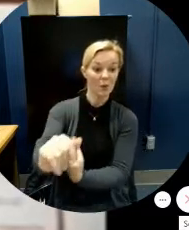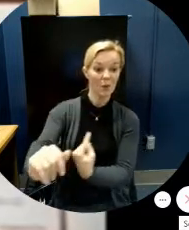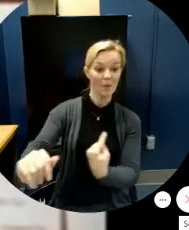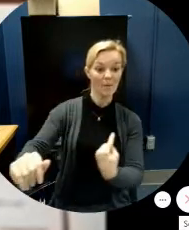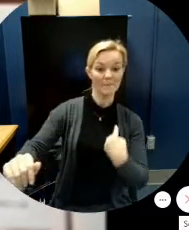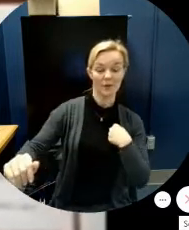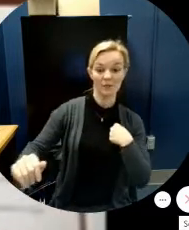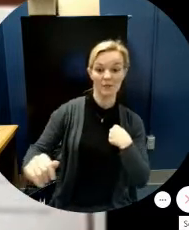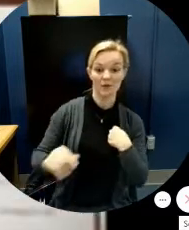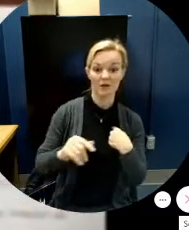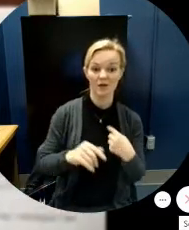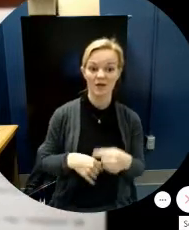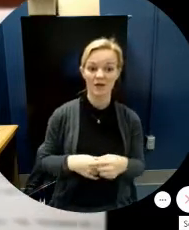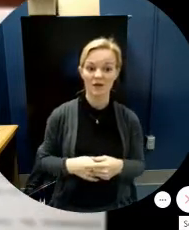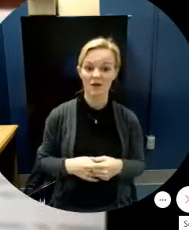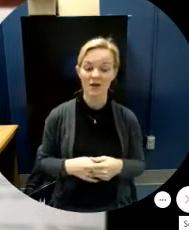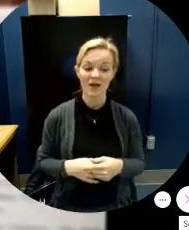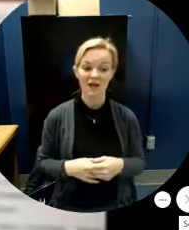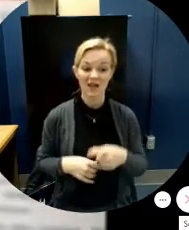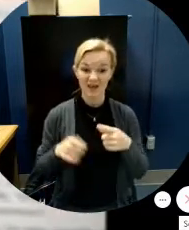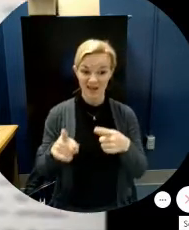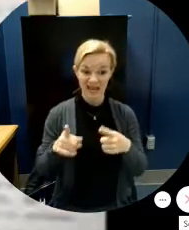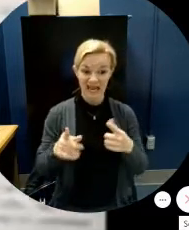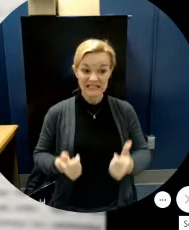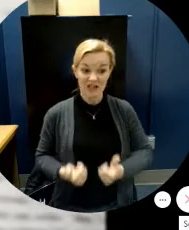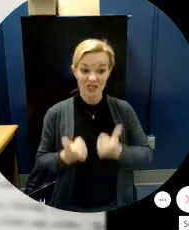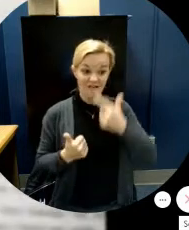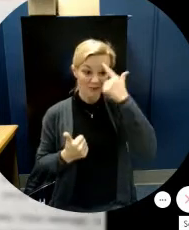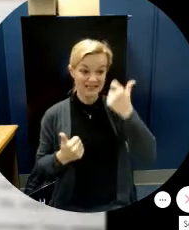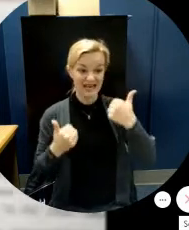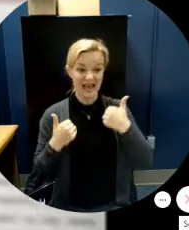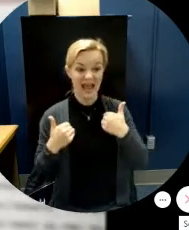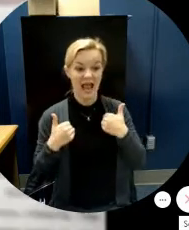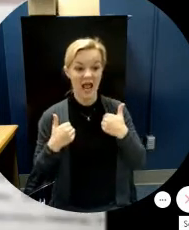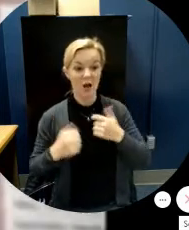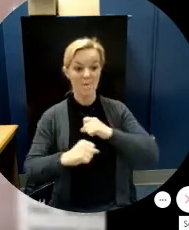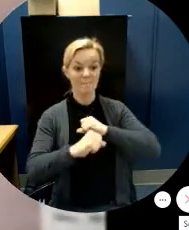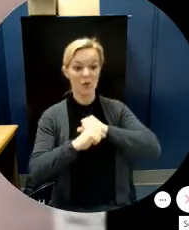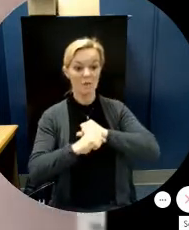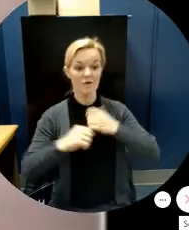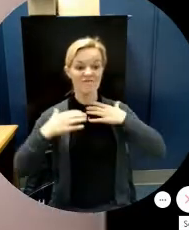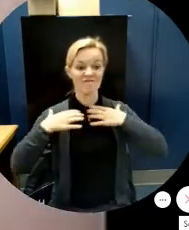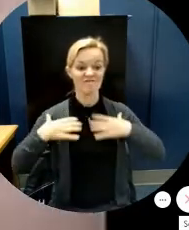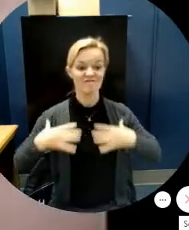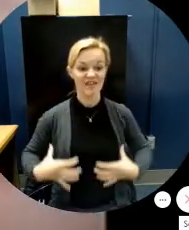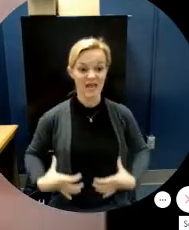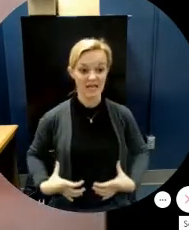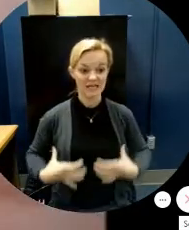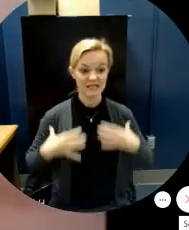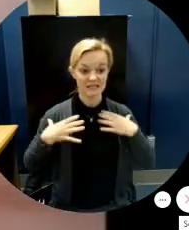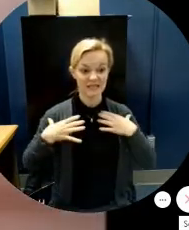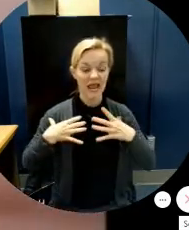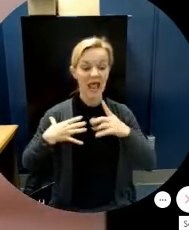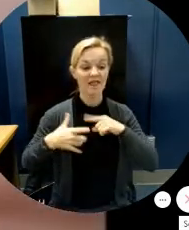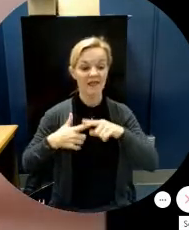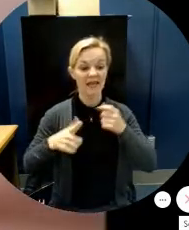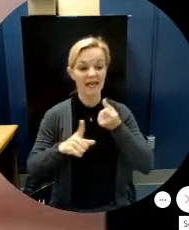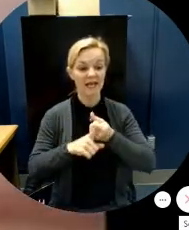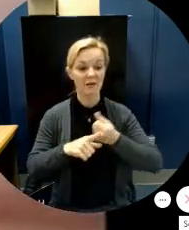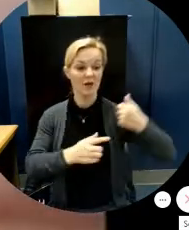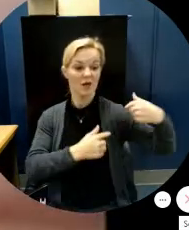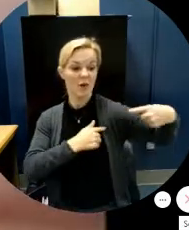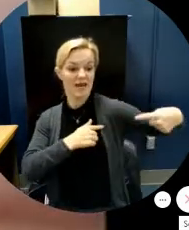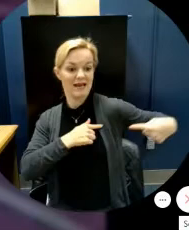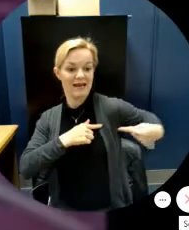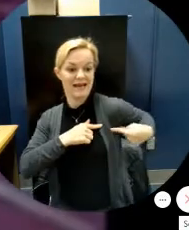McSweeney's life was saved by his bulletproof vest. The bullet caught in the very edge of the webbing, resulting in a superficial chest wound and a